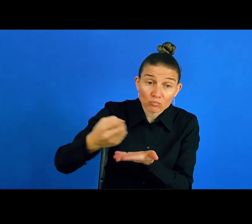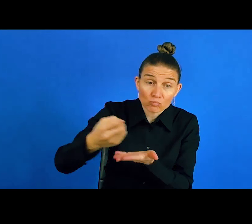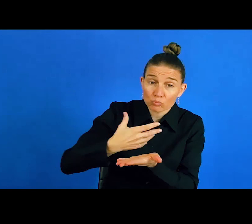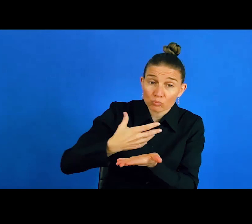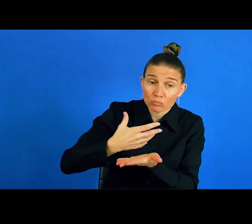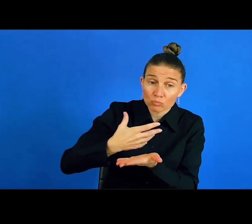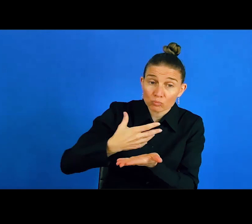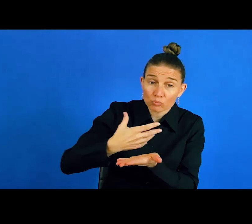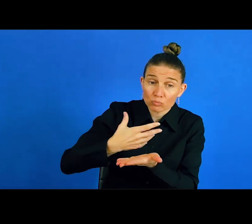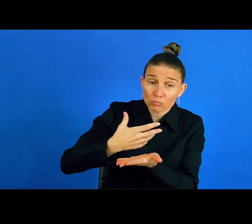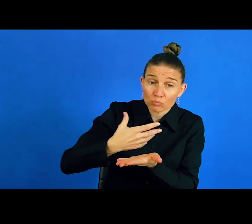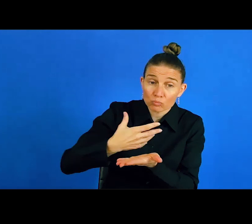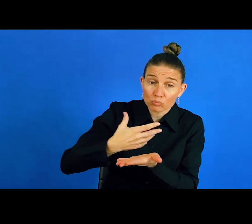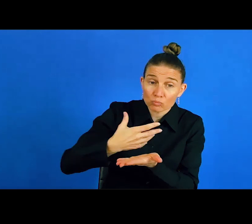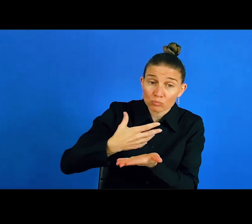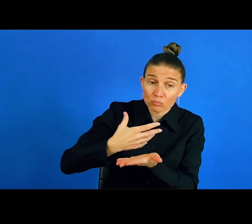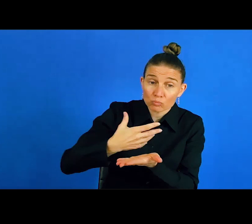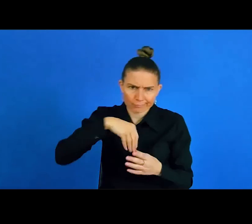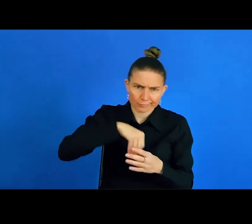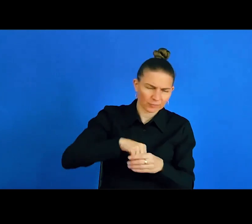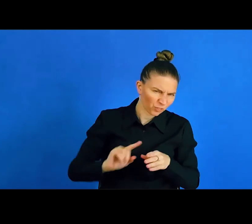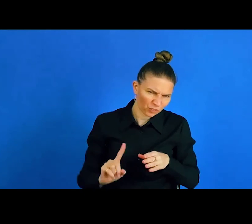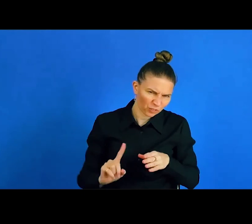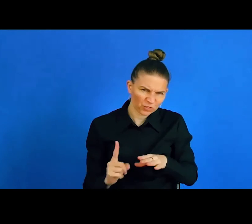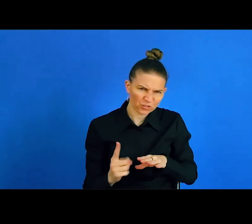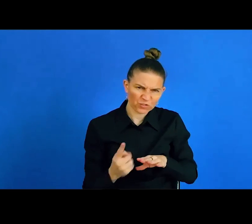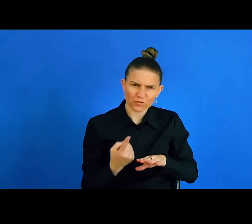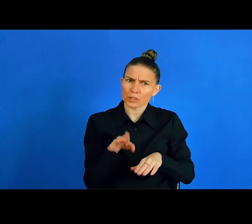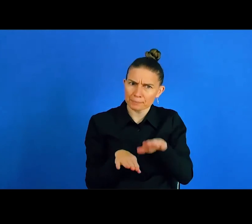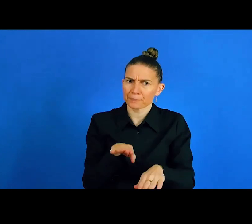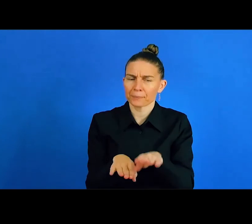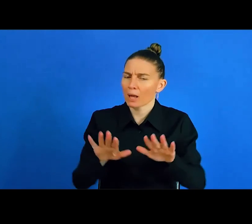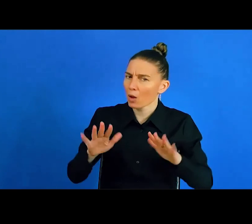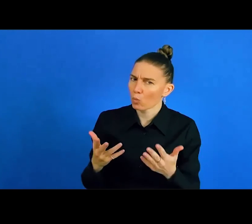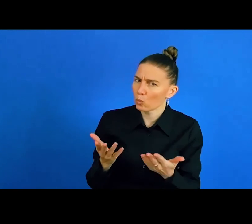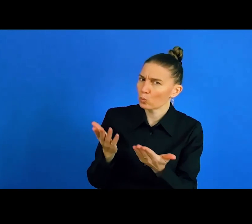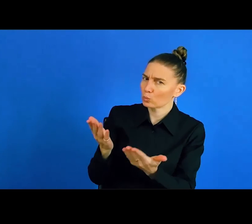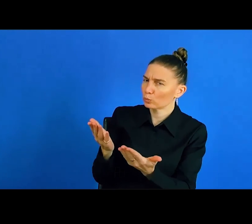you were talking about in the other disaggregated data initiatives?